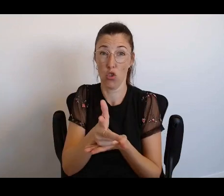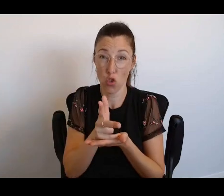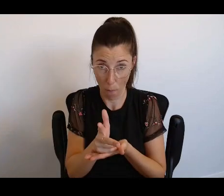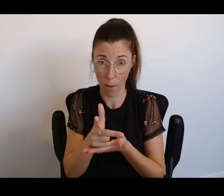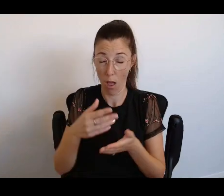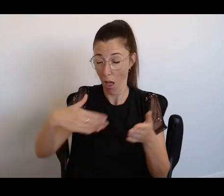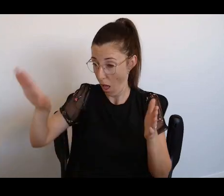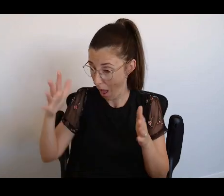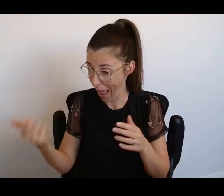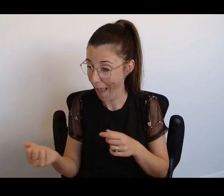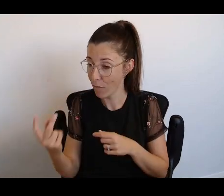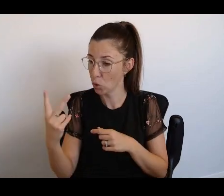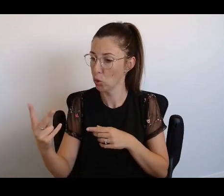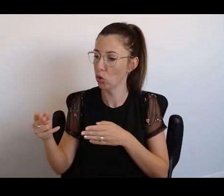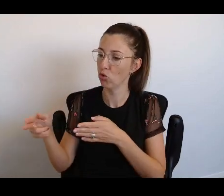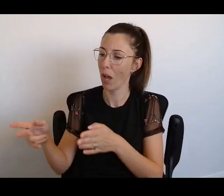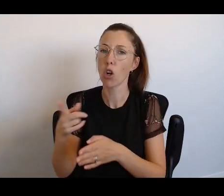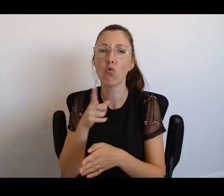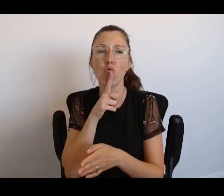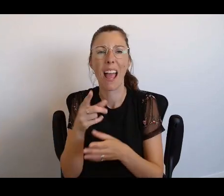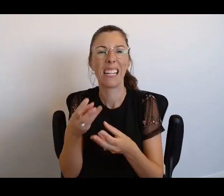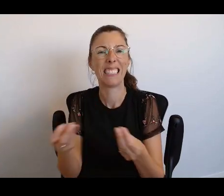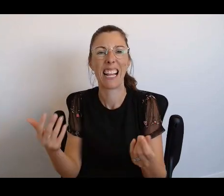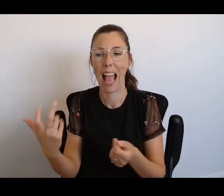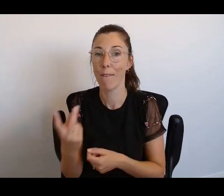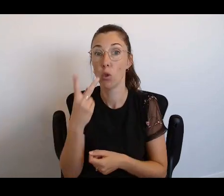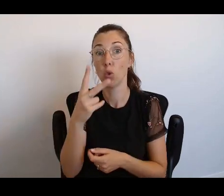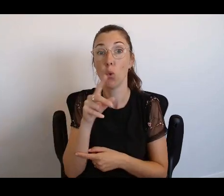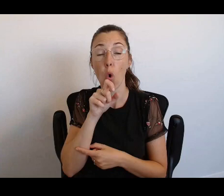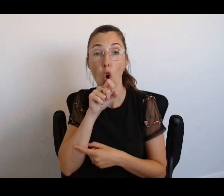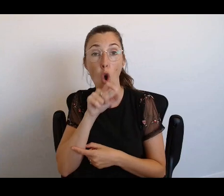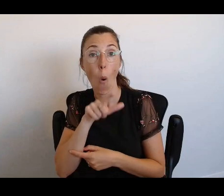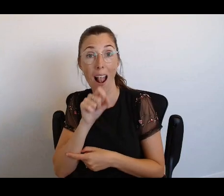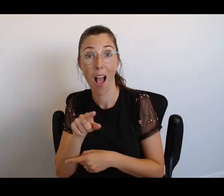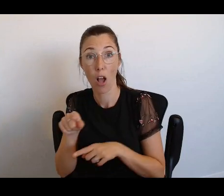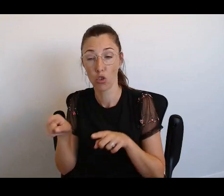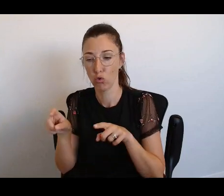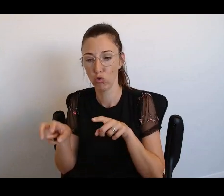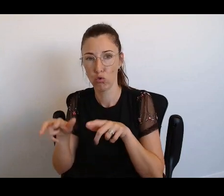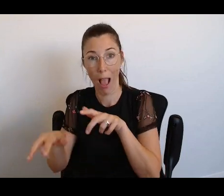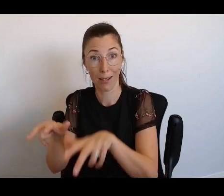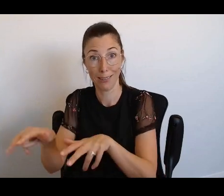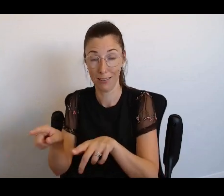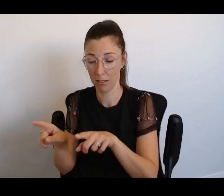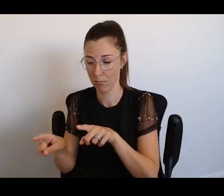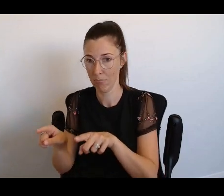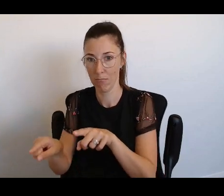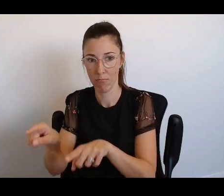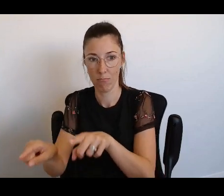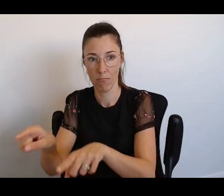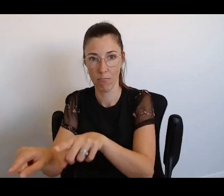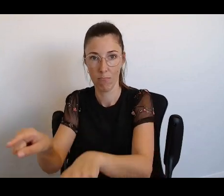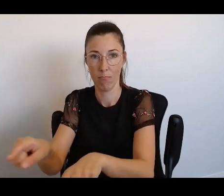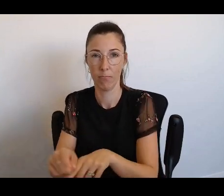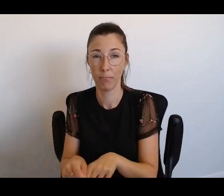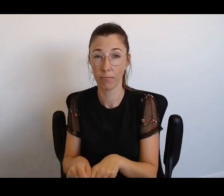two tracks of goanna. There were two goanna tracks side by side. The almost faint marks